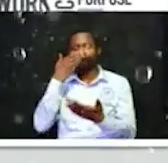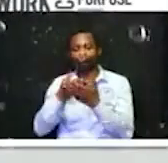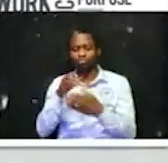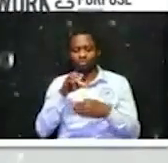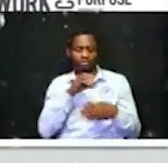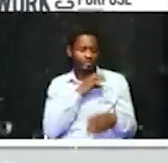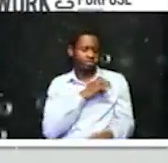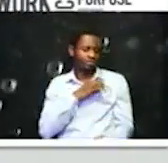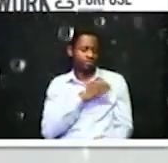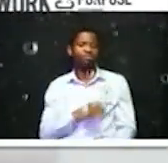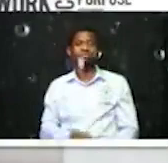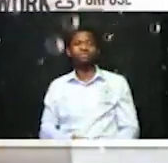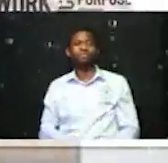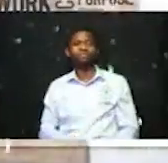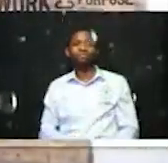Now,